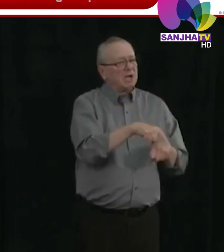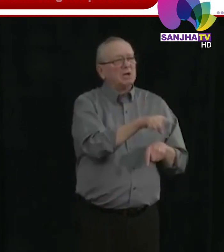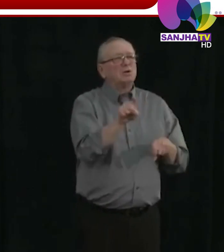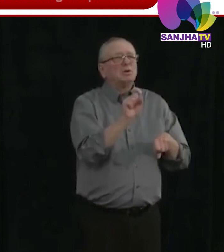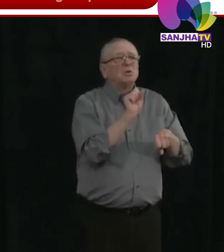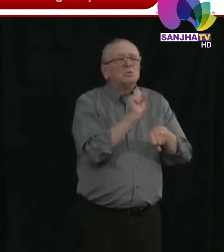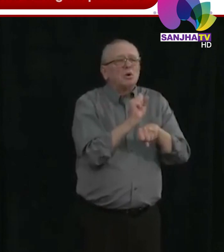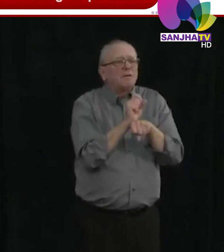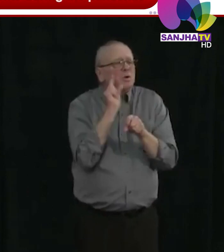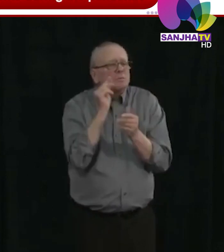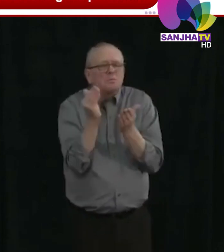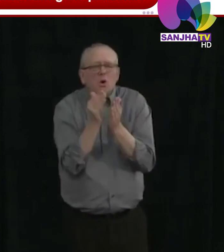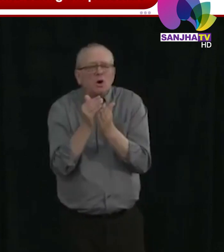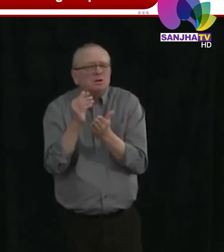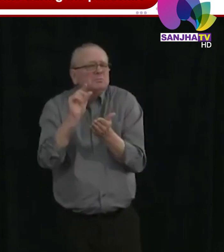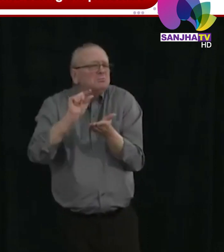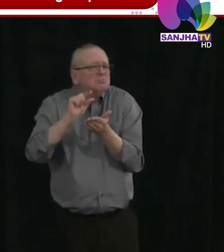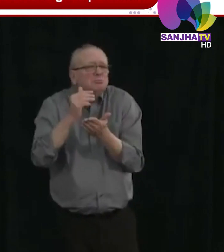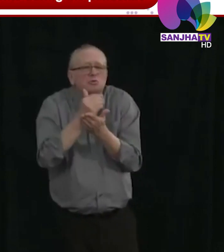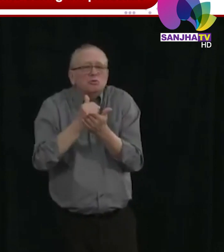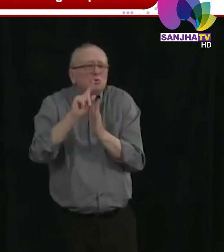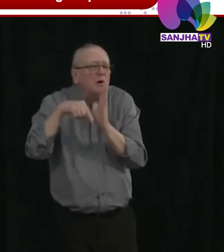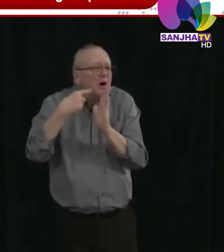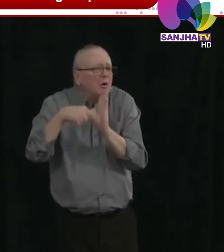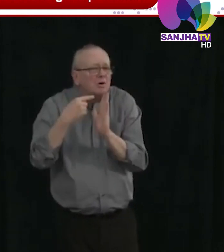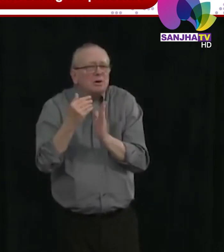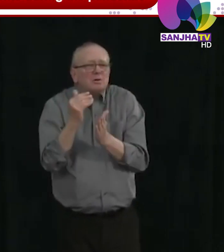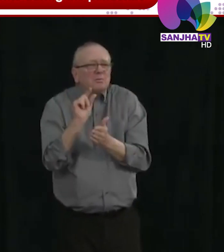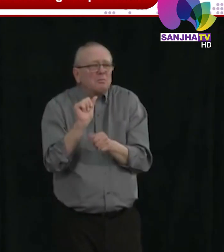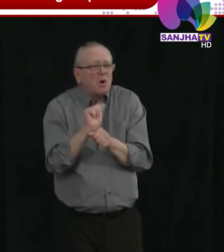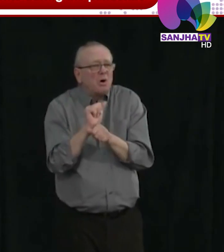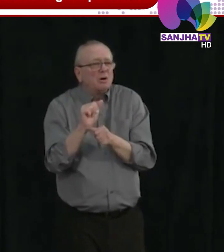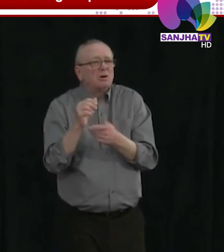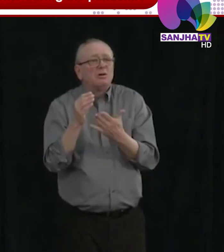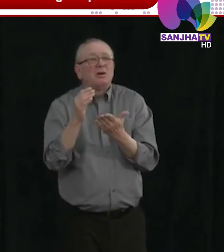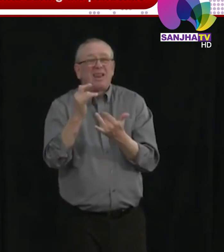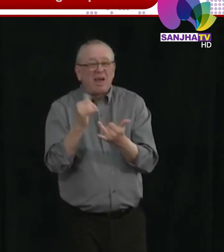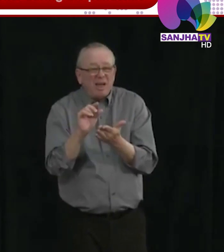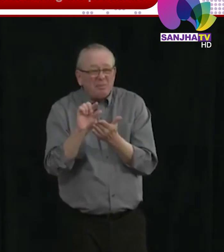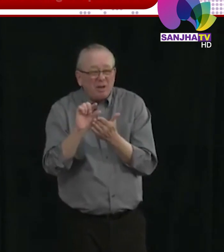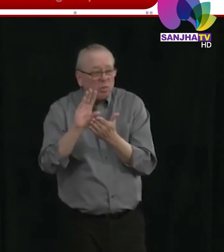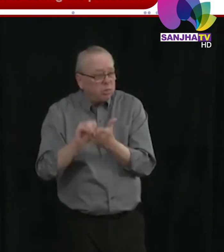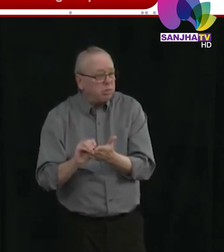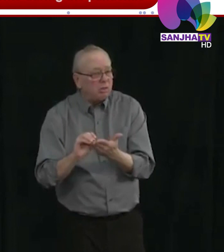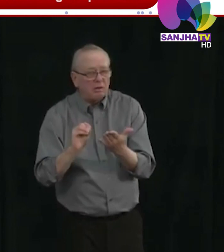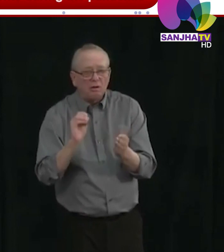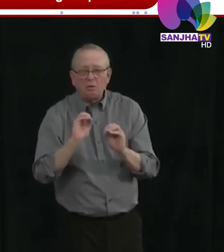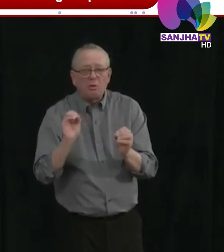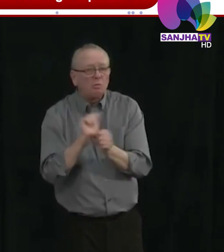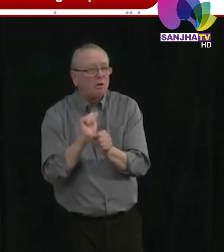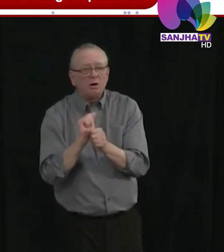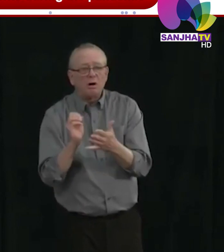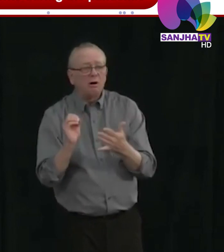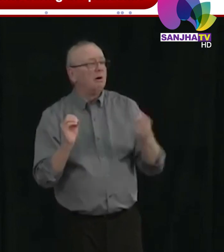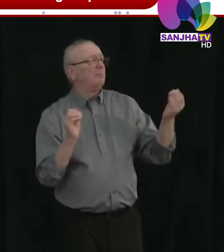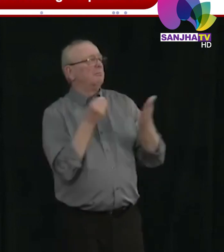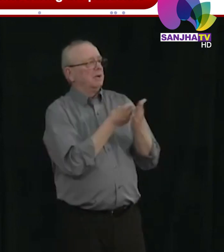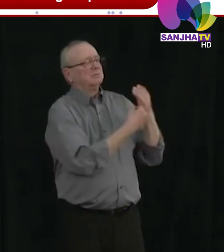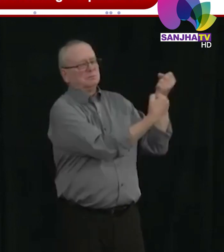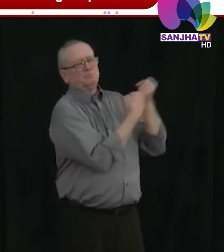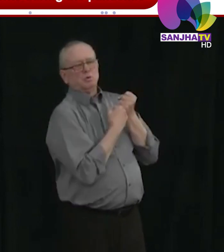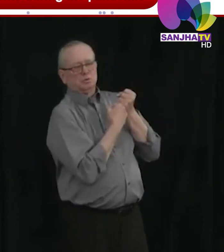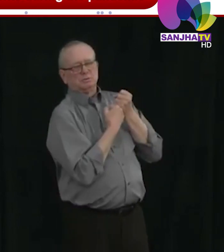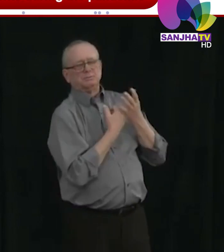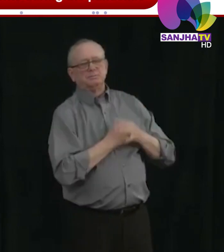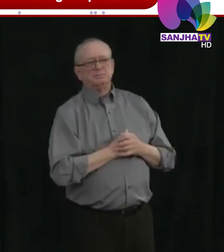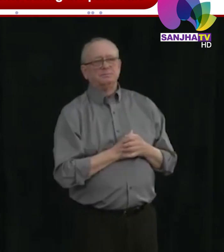income that now may suddenly be gone. I know Albertans who receive benefits through AISH or income support want to